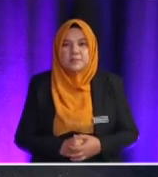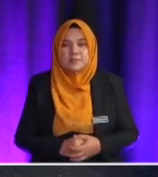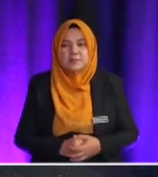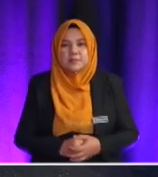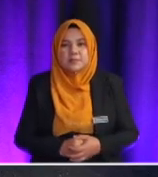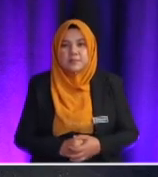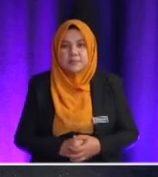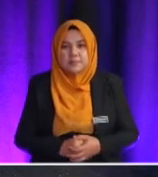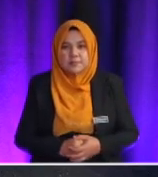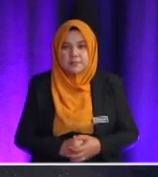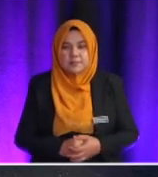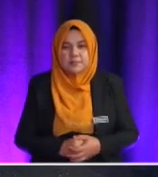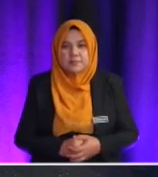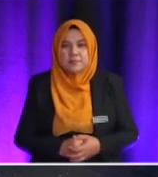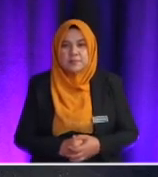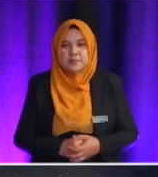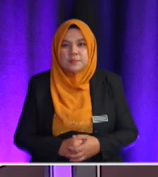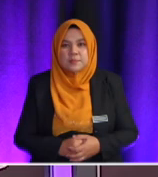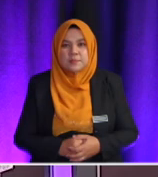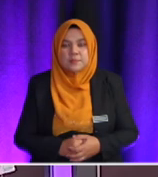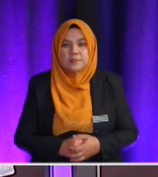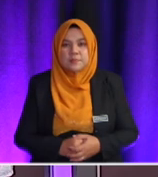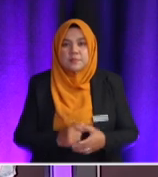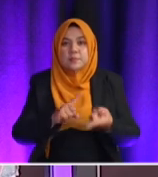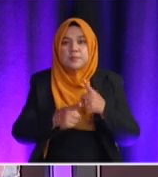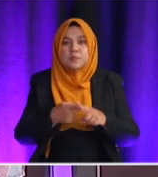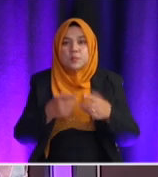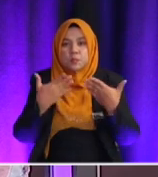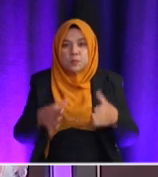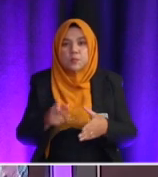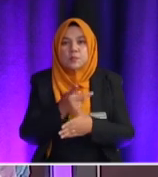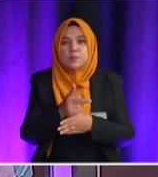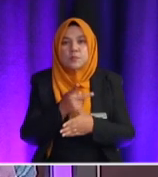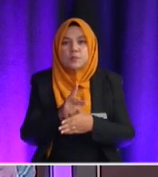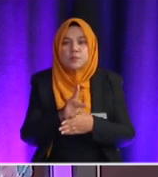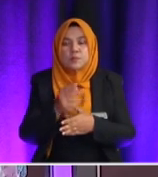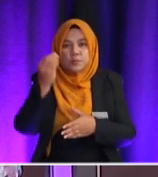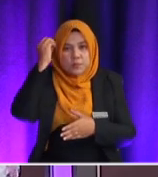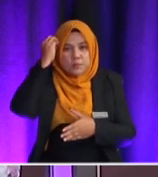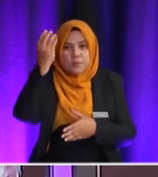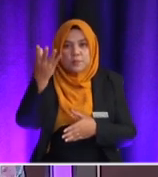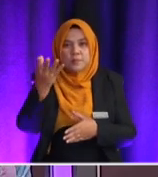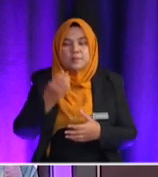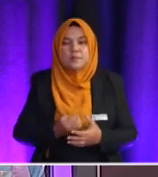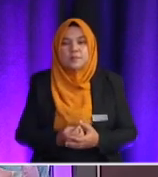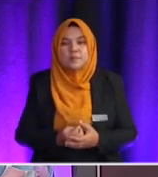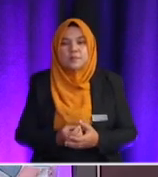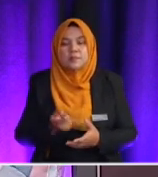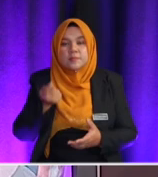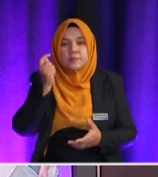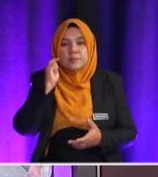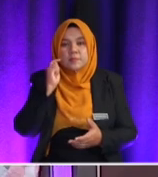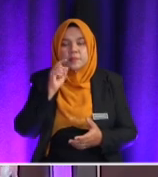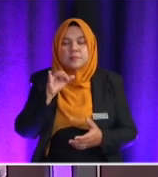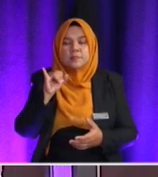Mm. Okay, so our friends already shared with us. Mm-hmm. Just now, Irfan